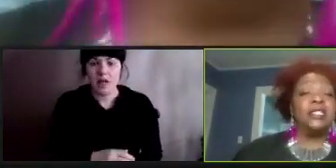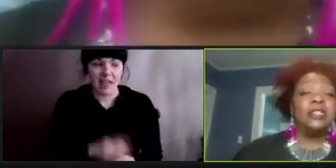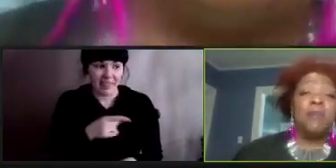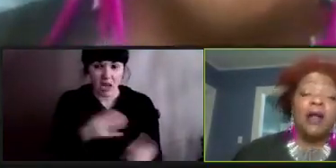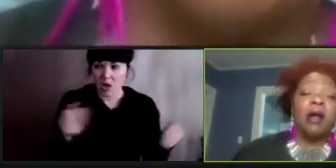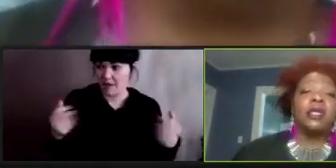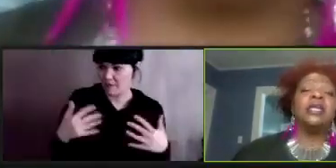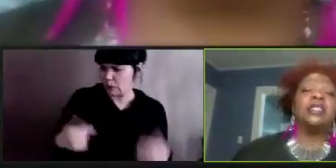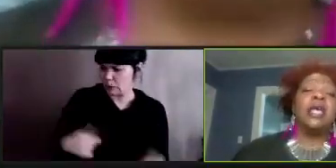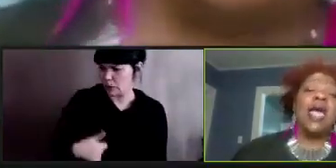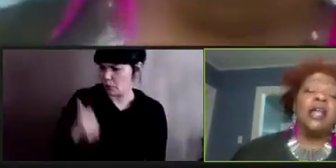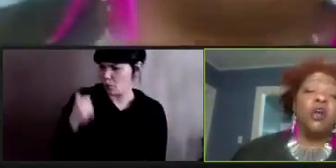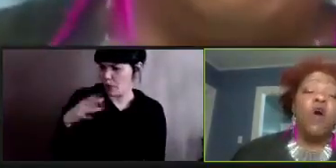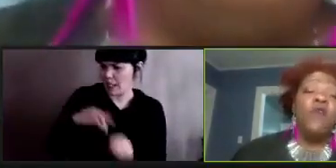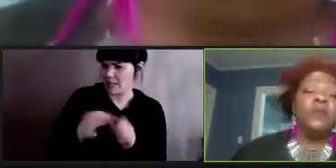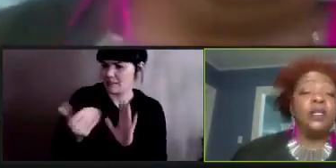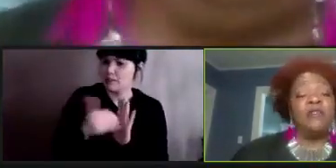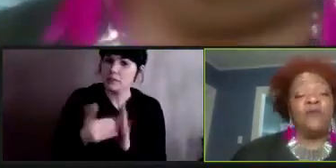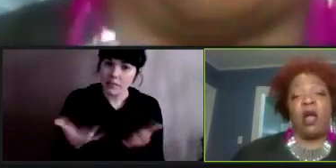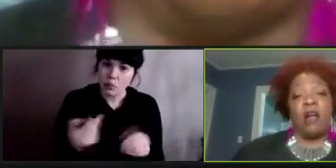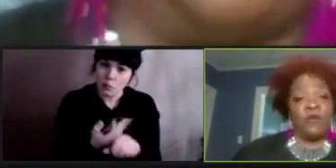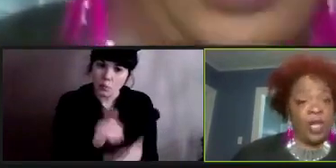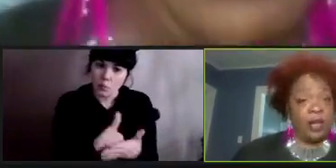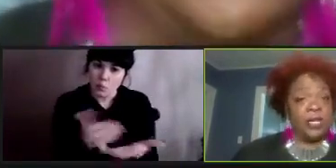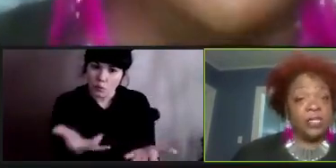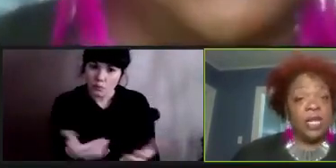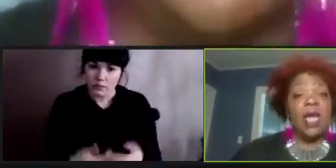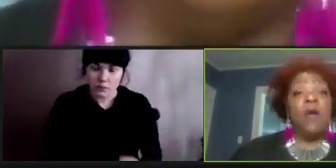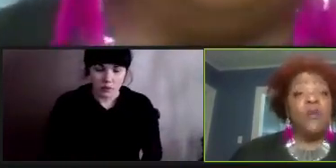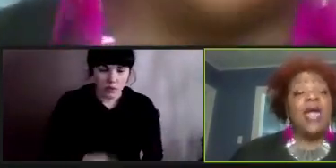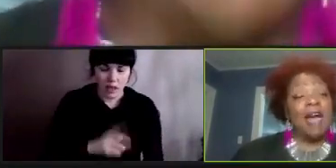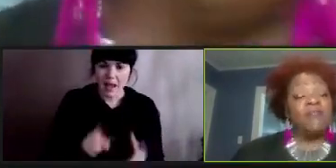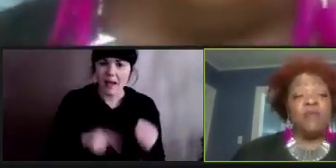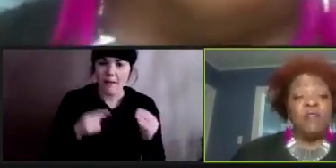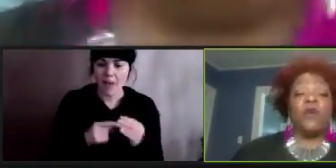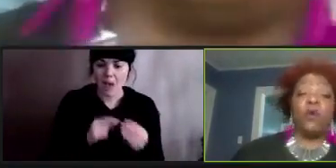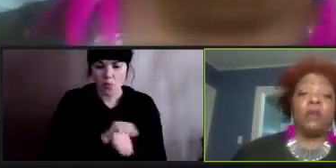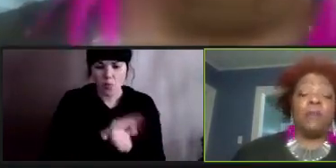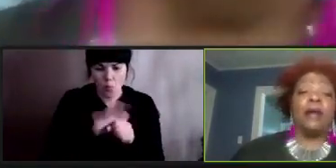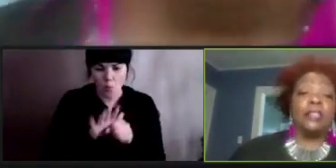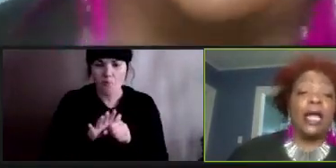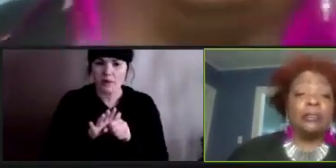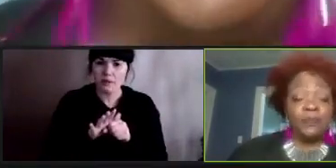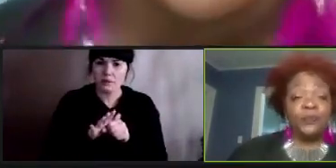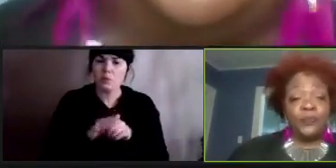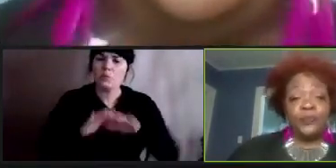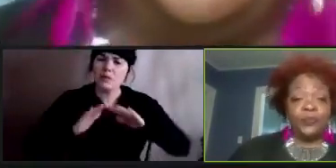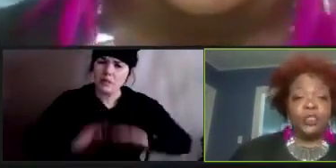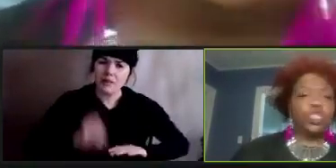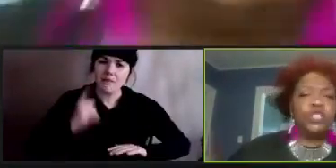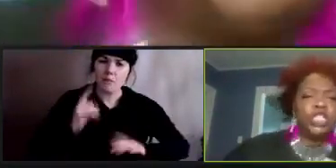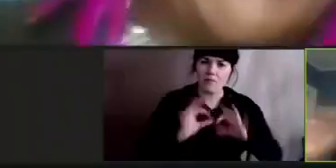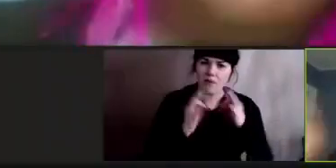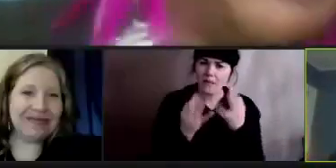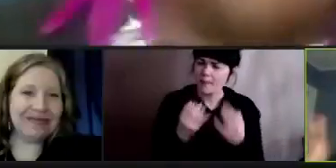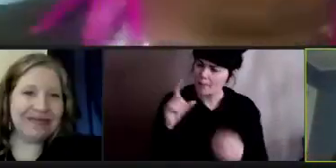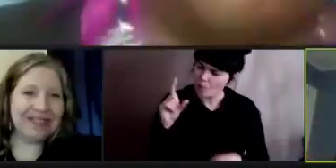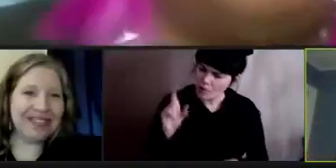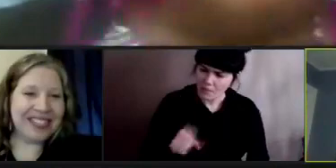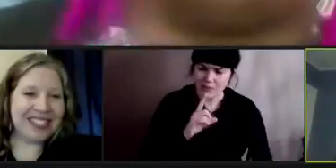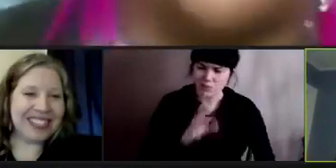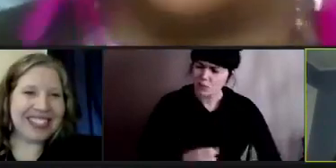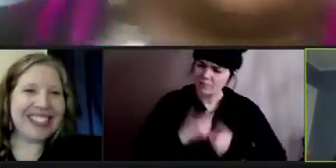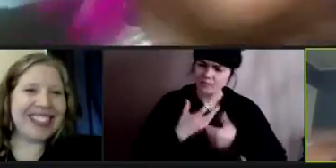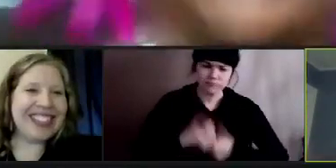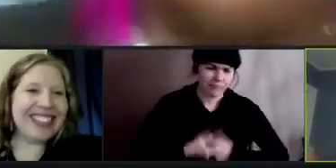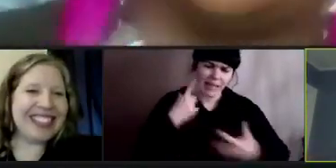other. This is about our kids and COVID relief for our families, and we have to be vocal about that. So shake them up. Don't